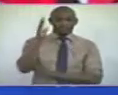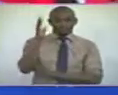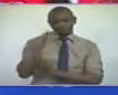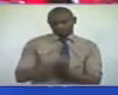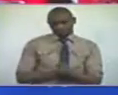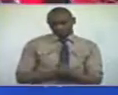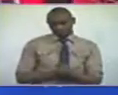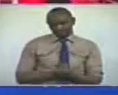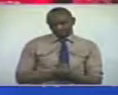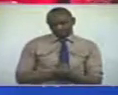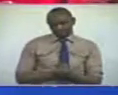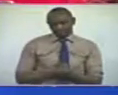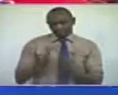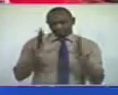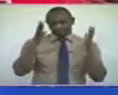God.